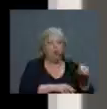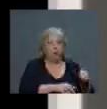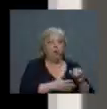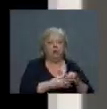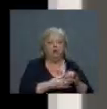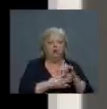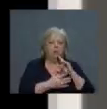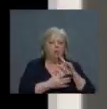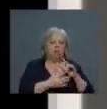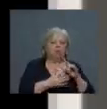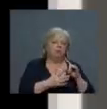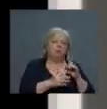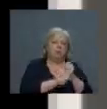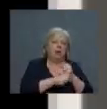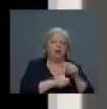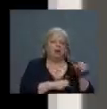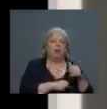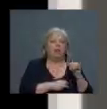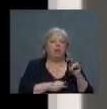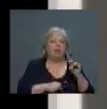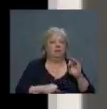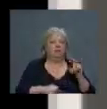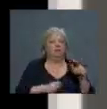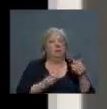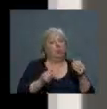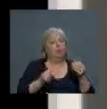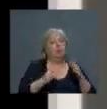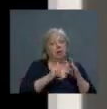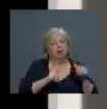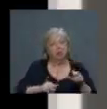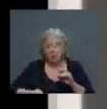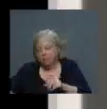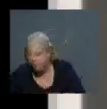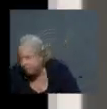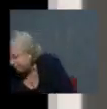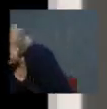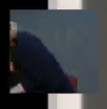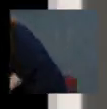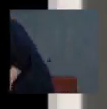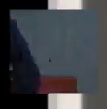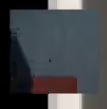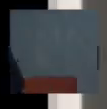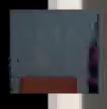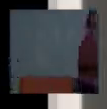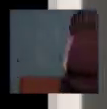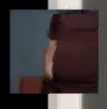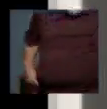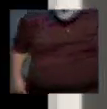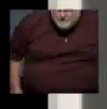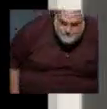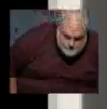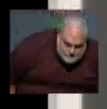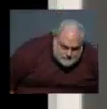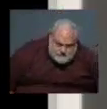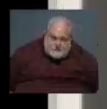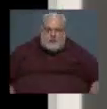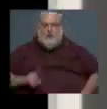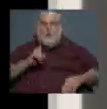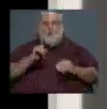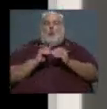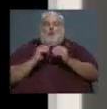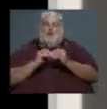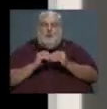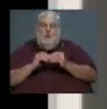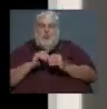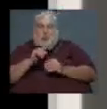both another infill property. Okay. All right. And my last question is, when you come in off of Winston Drive,